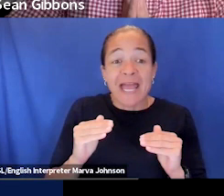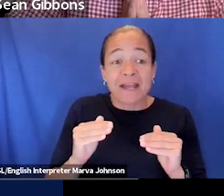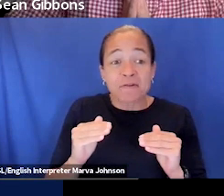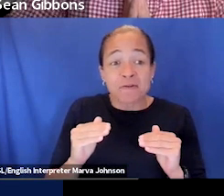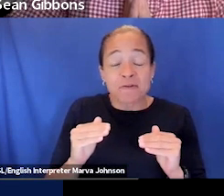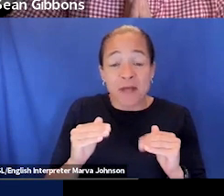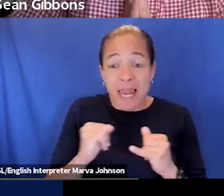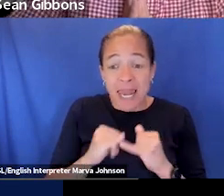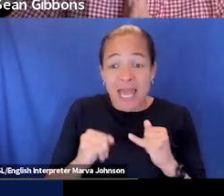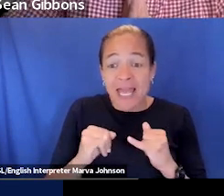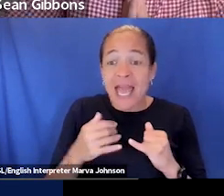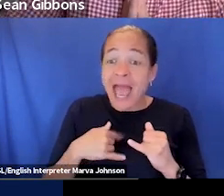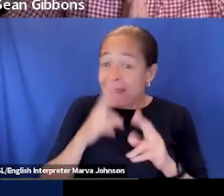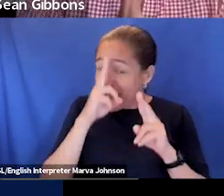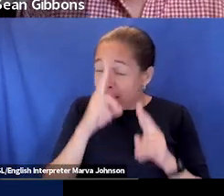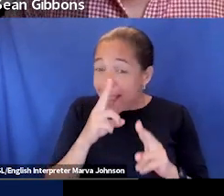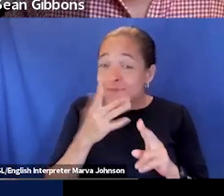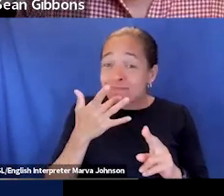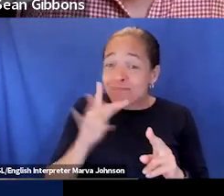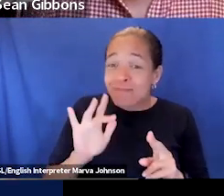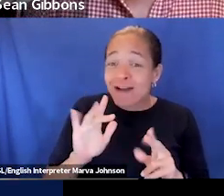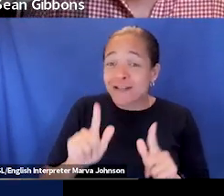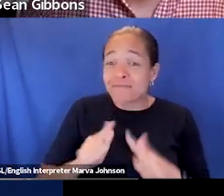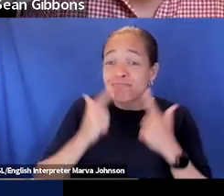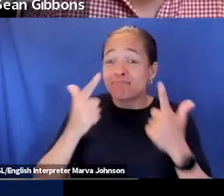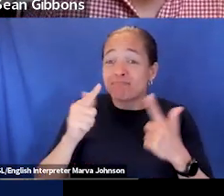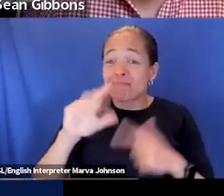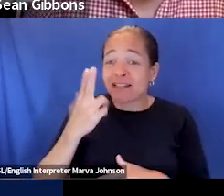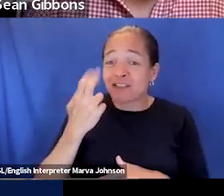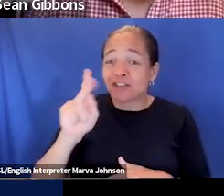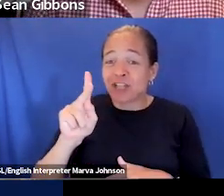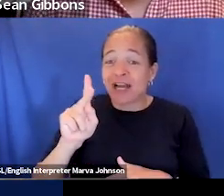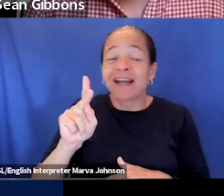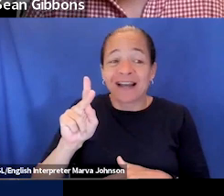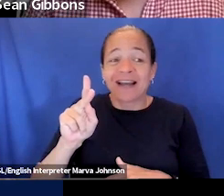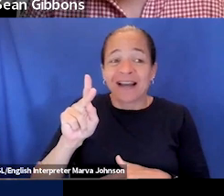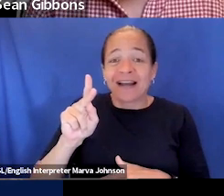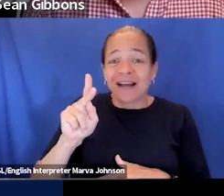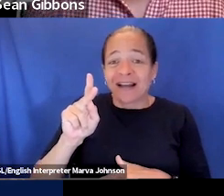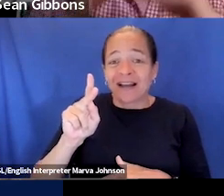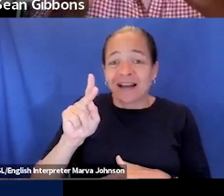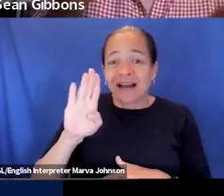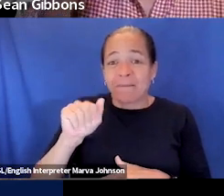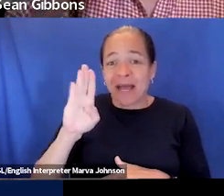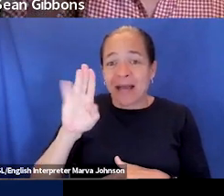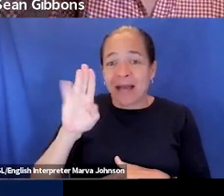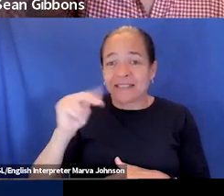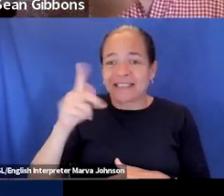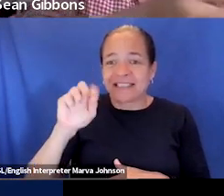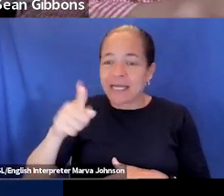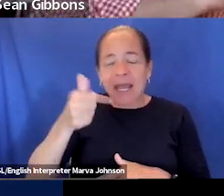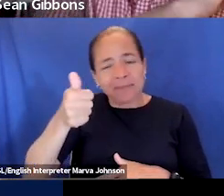got the honor and privilege of passing it over to my good friend, Chuck Babington. Chuck's very, very, very modest, so I'm going to do a little bragging on